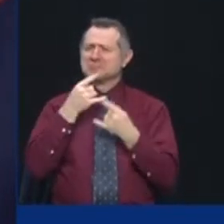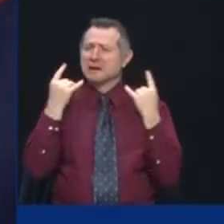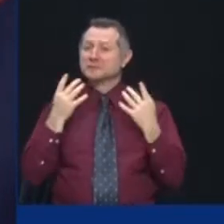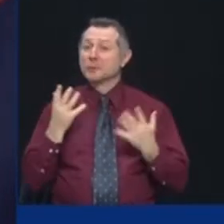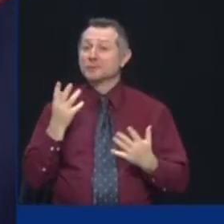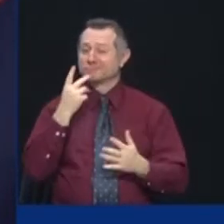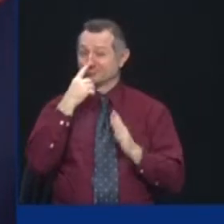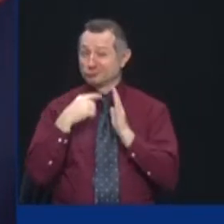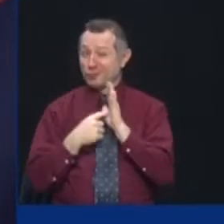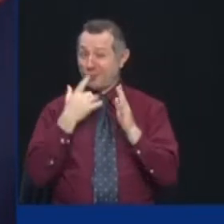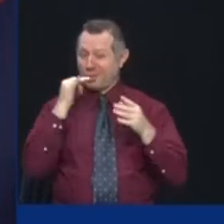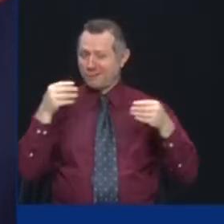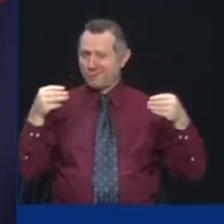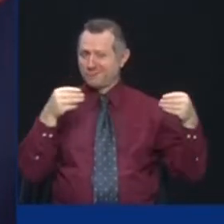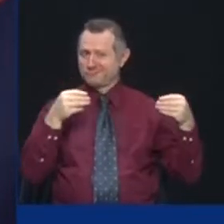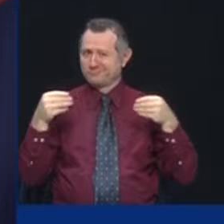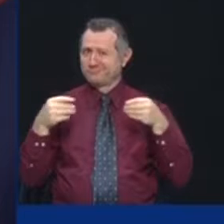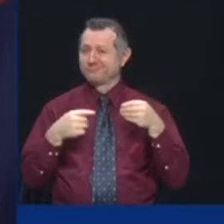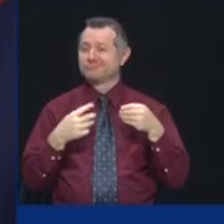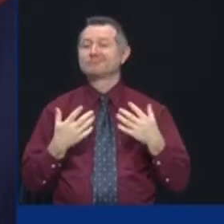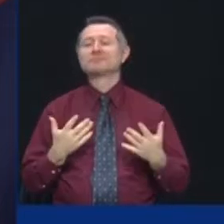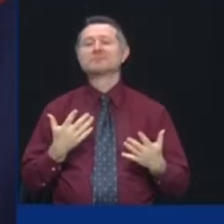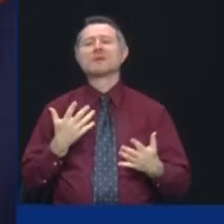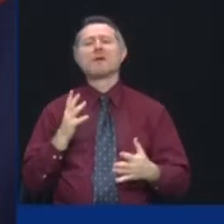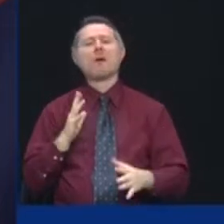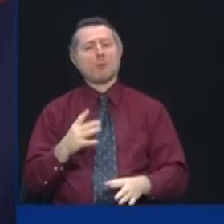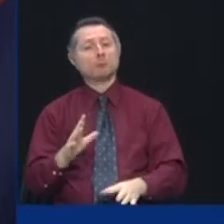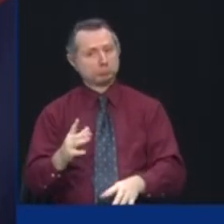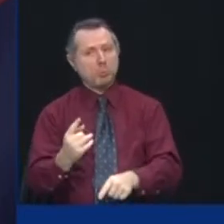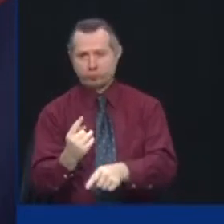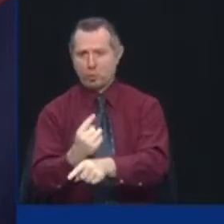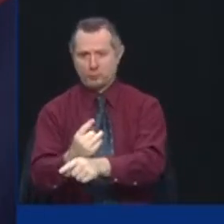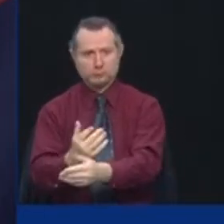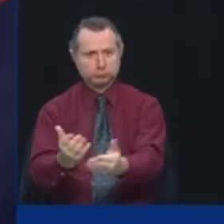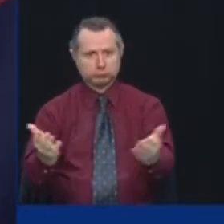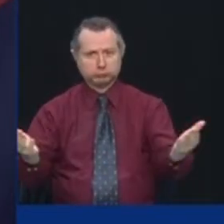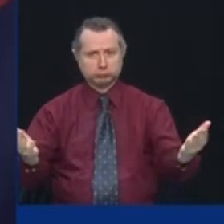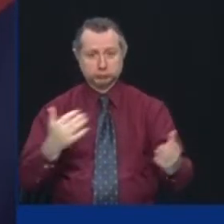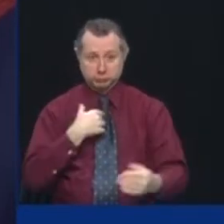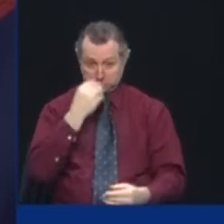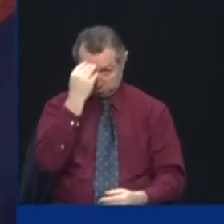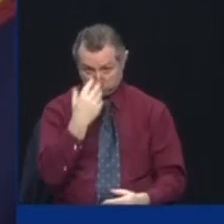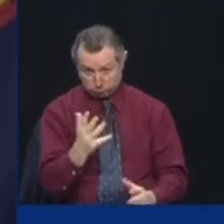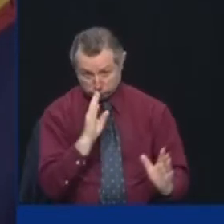Talk about an appropriate mask for the day. Tell the truth.